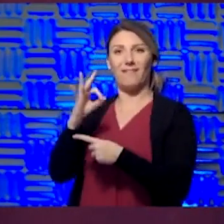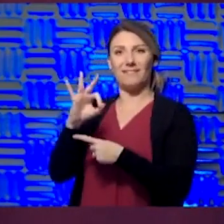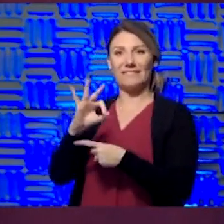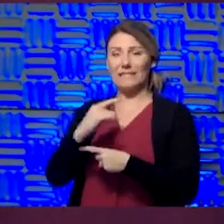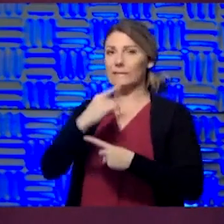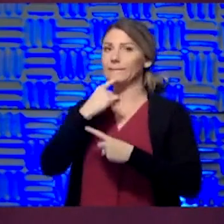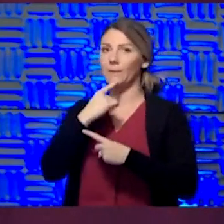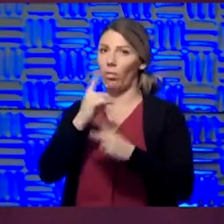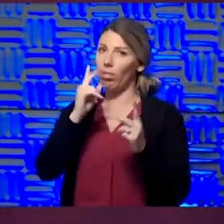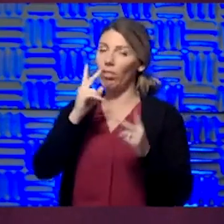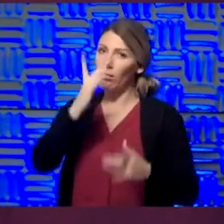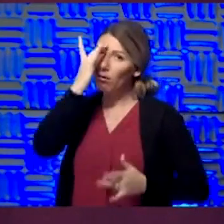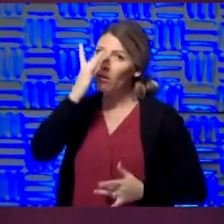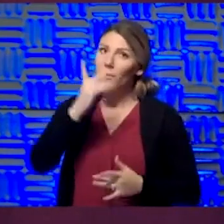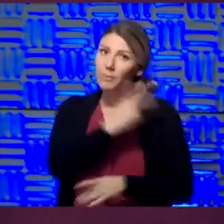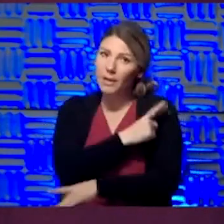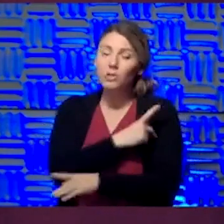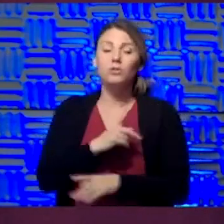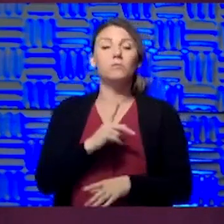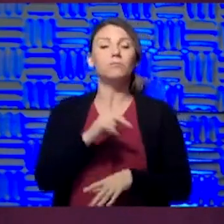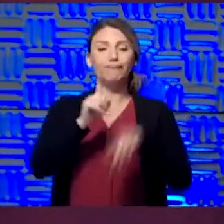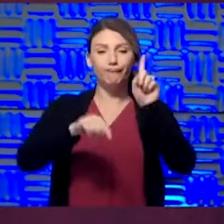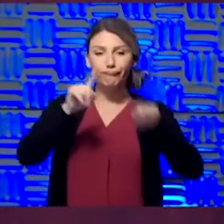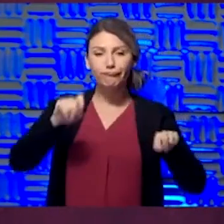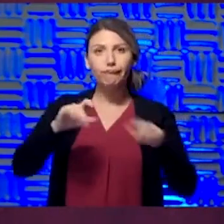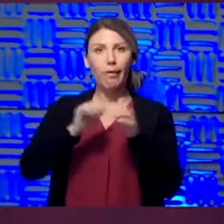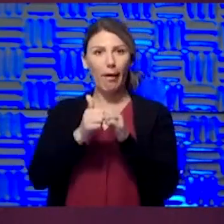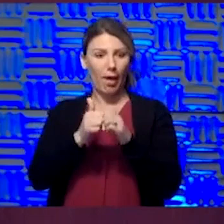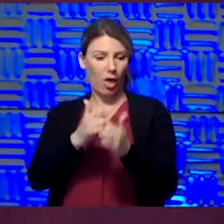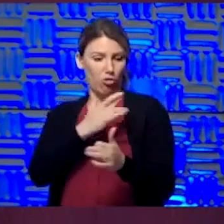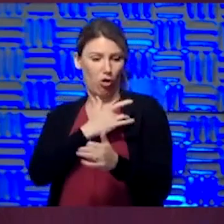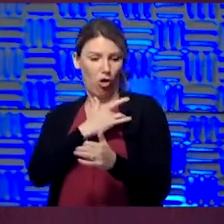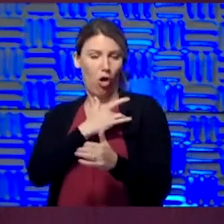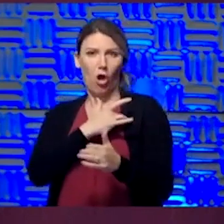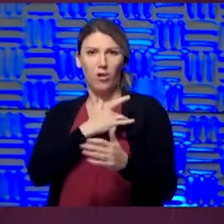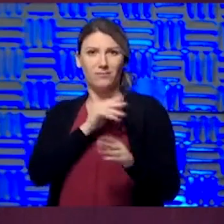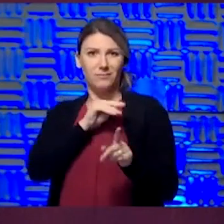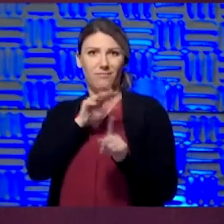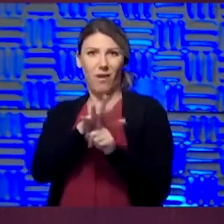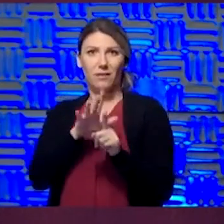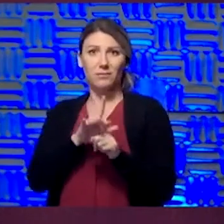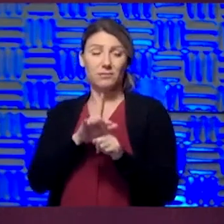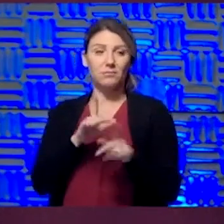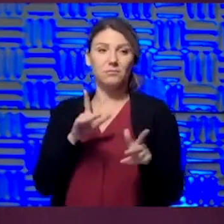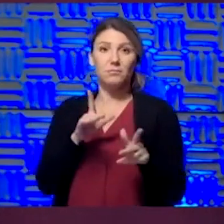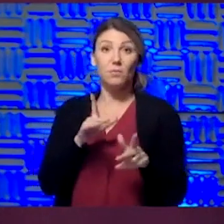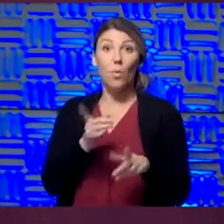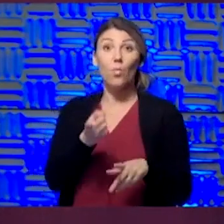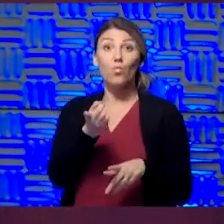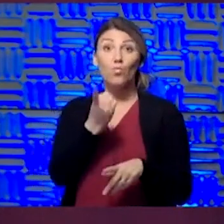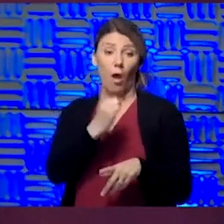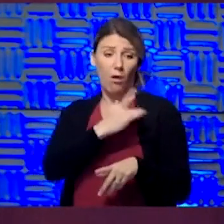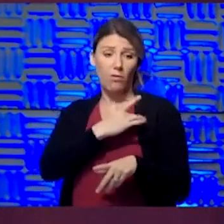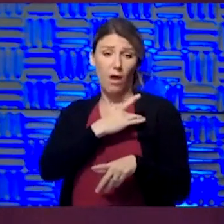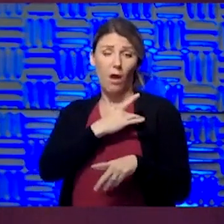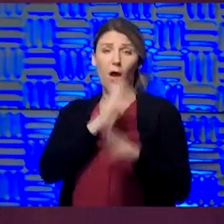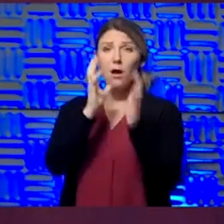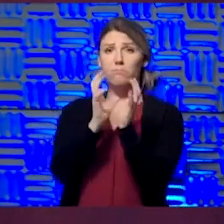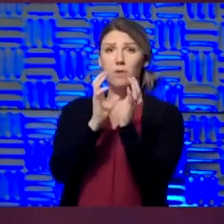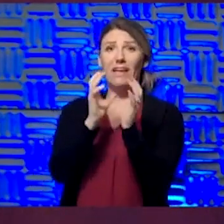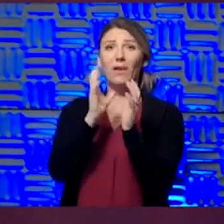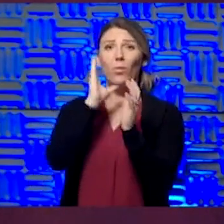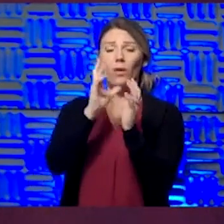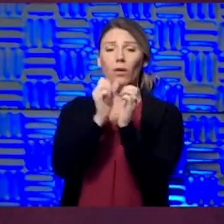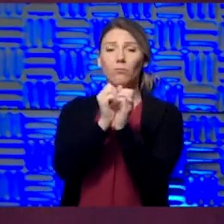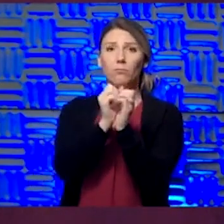there are many different ways the heart is being affected by this virus. One is the inflammation itself. We call it